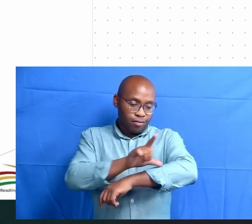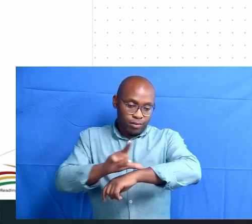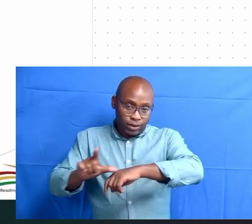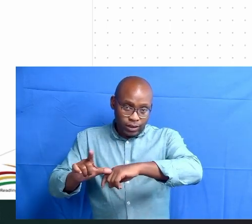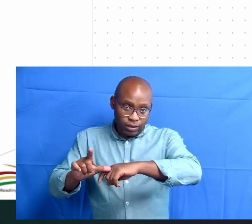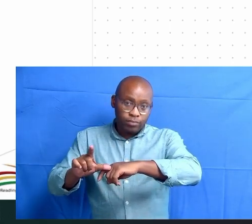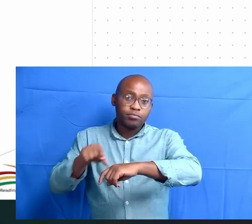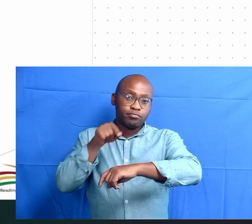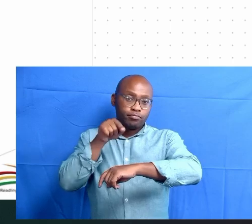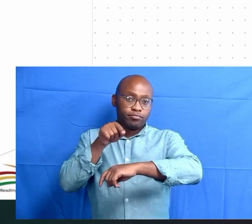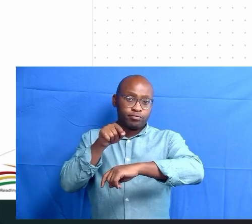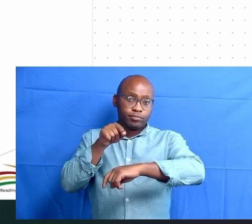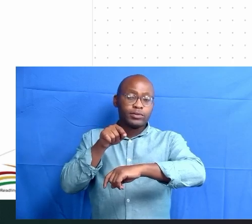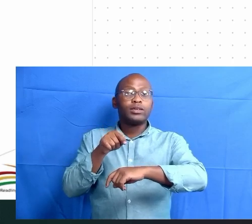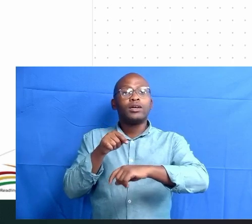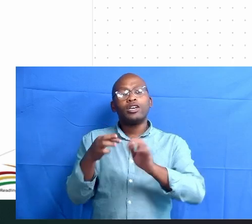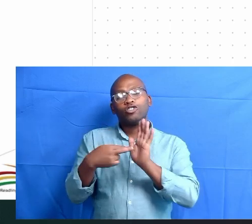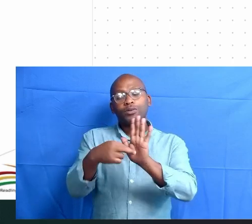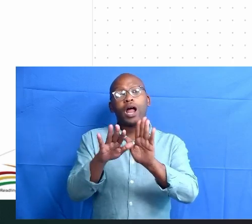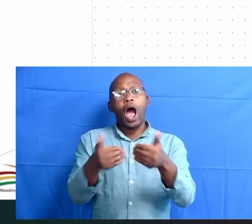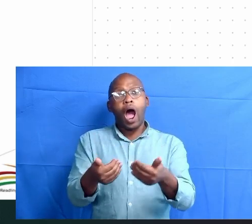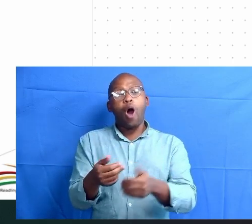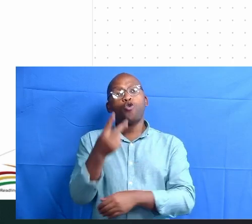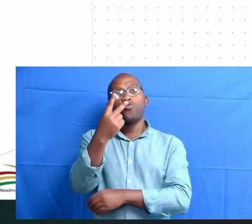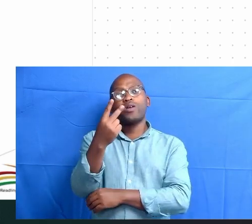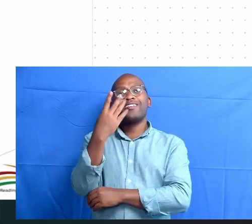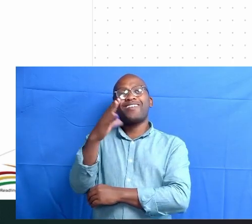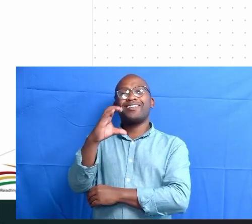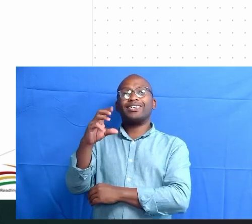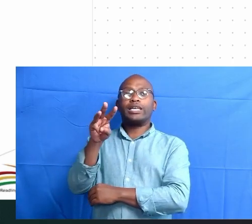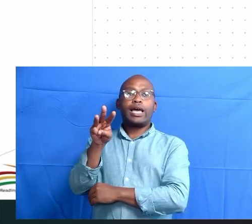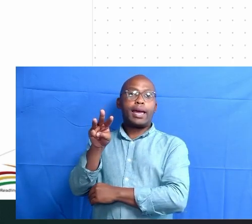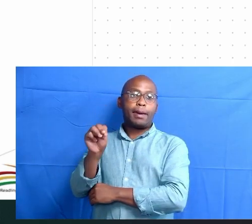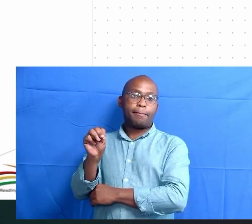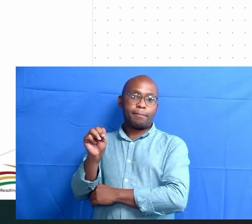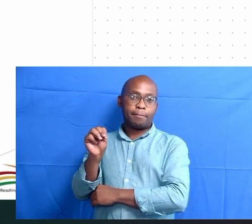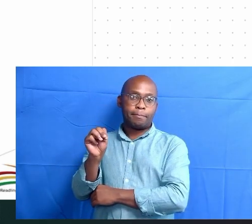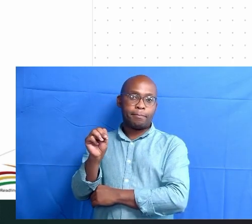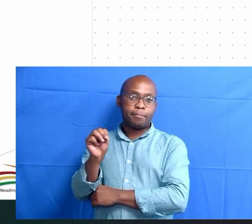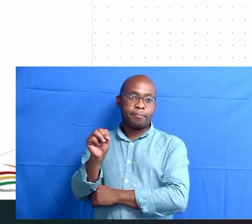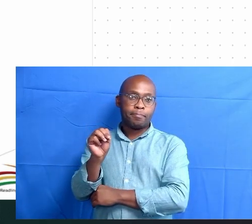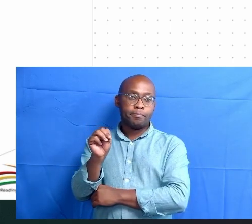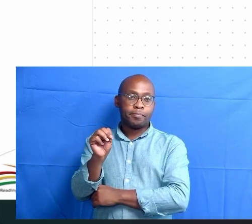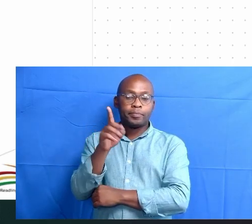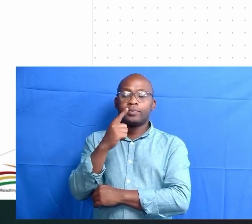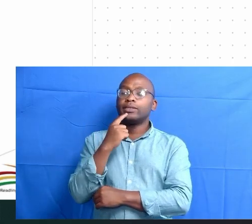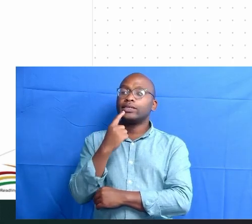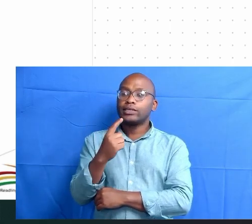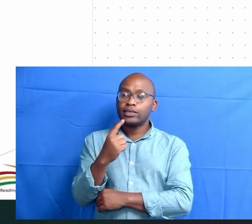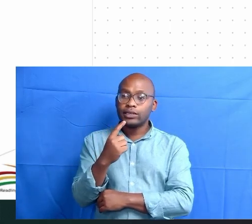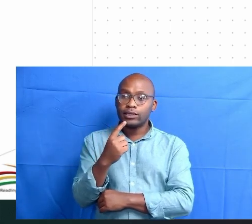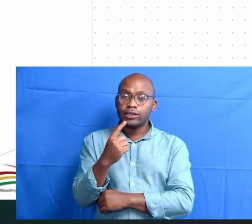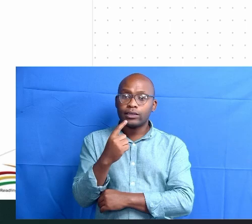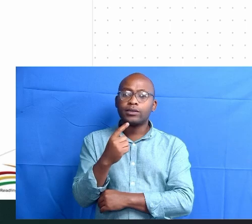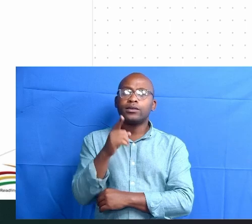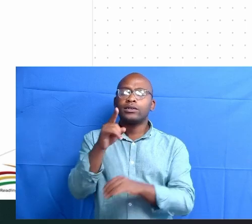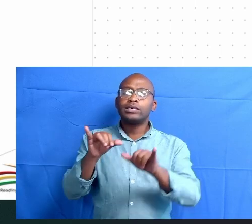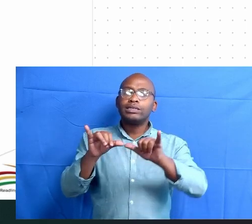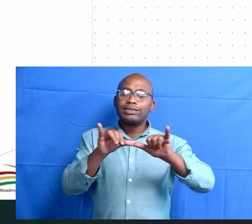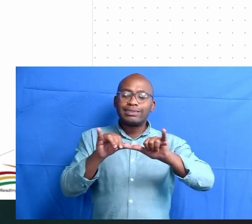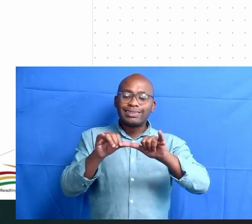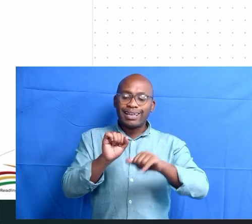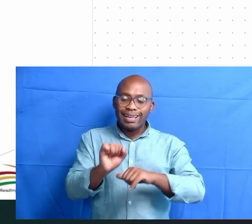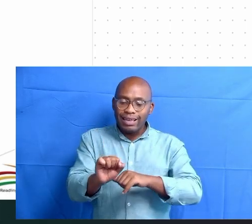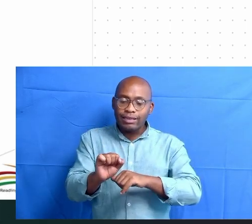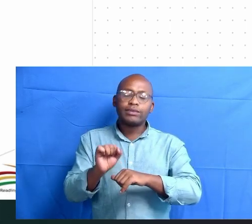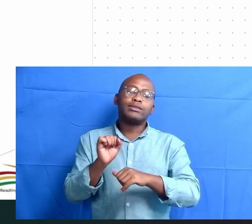by 25 centimeters. Now, by 25 centimeters, when they say determine the scale of the